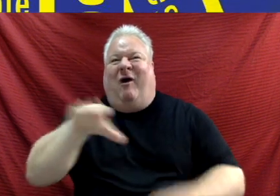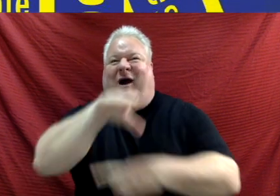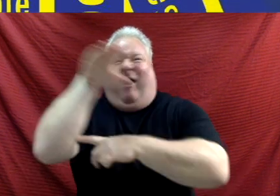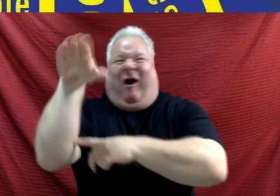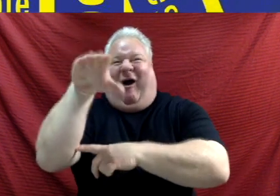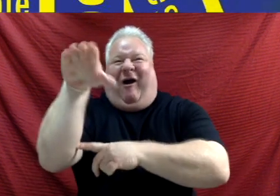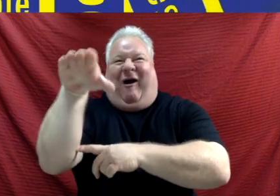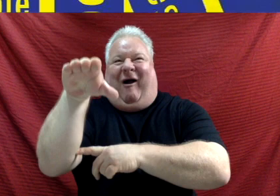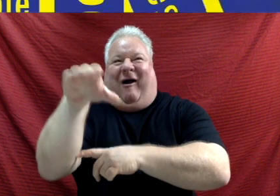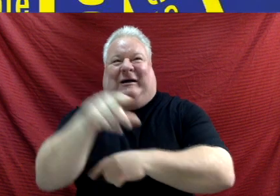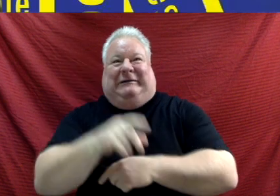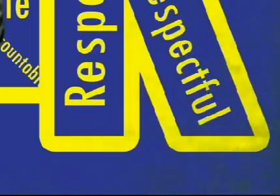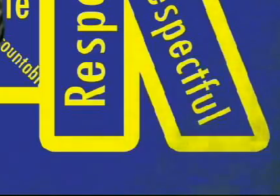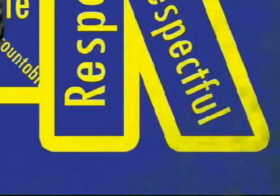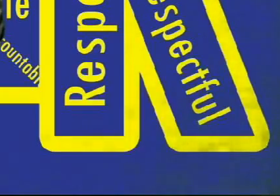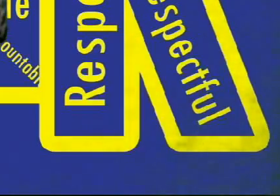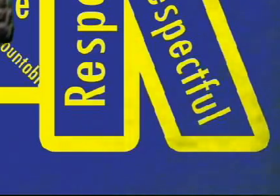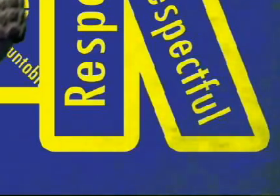dinosaur.